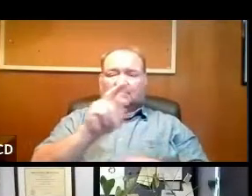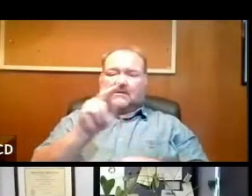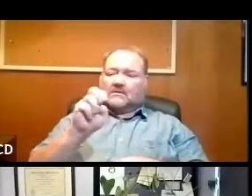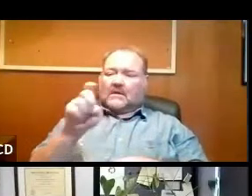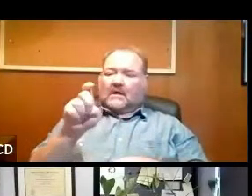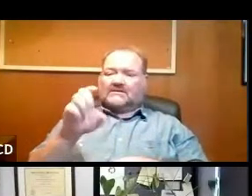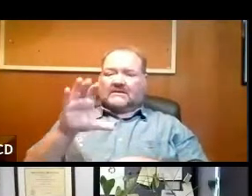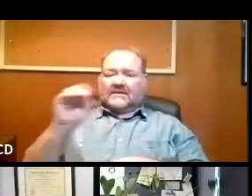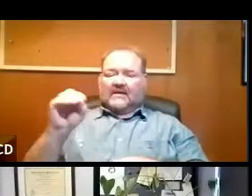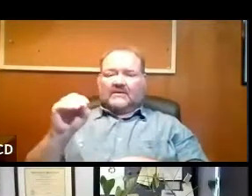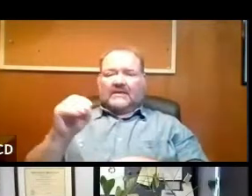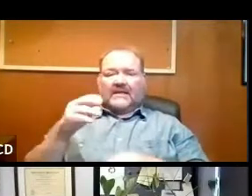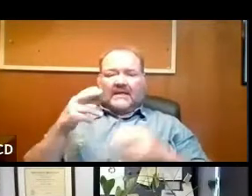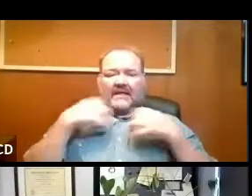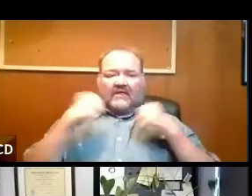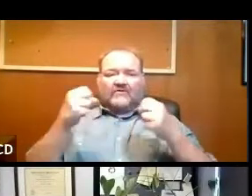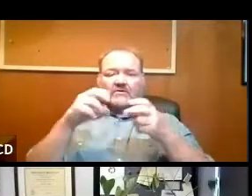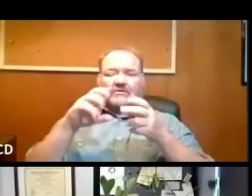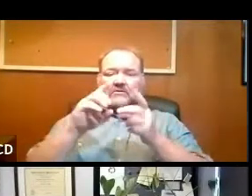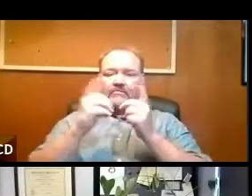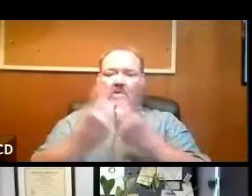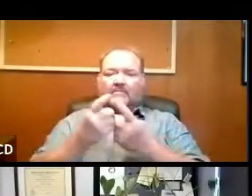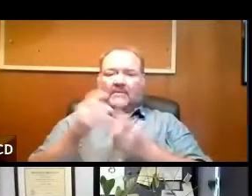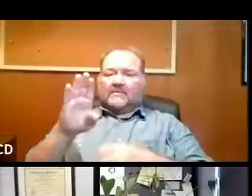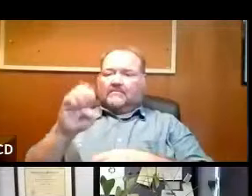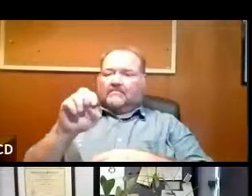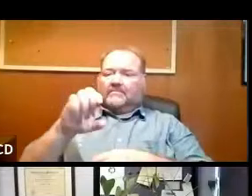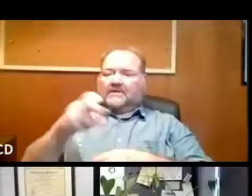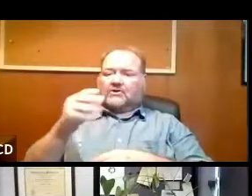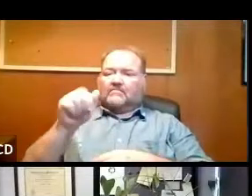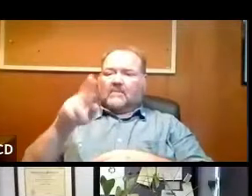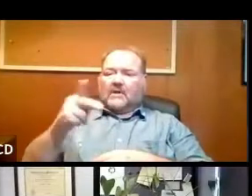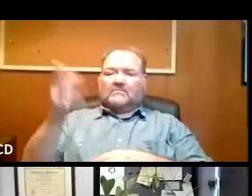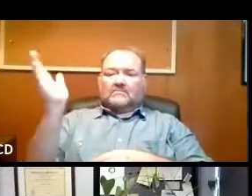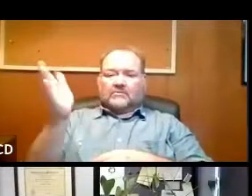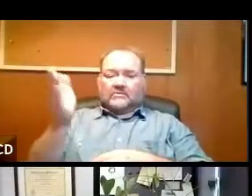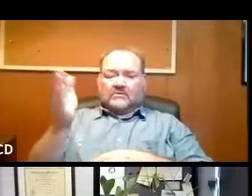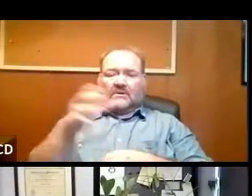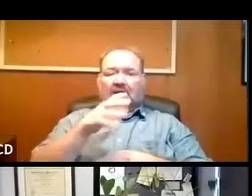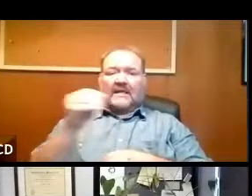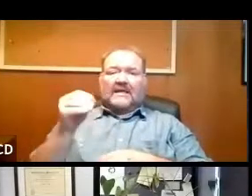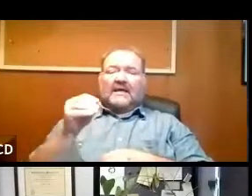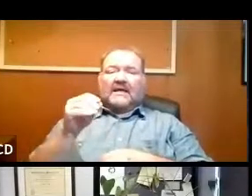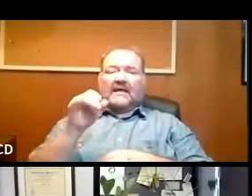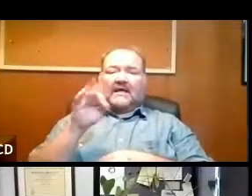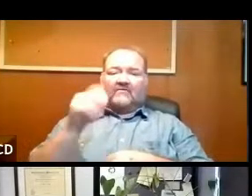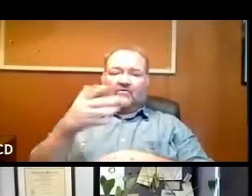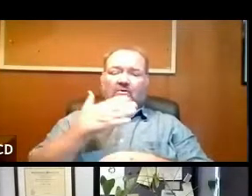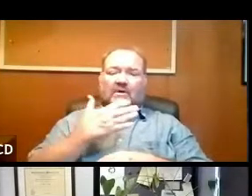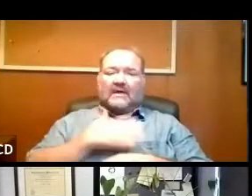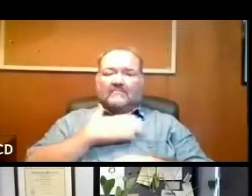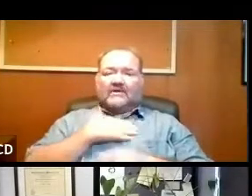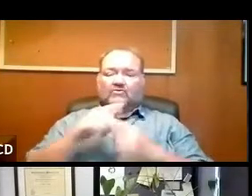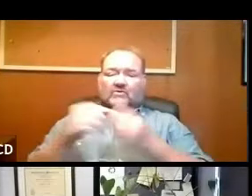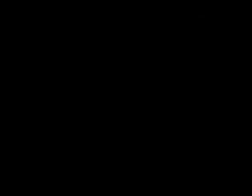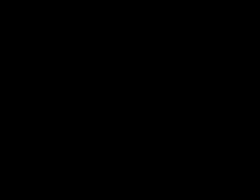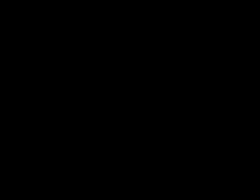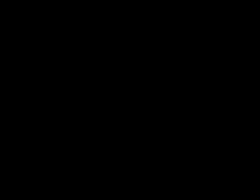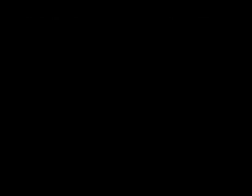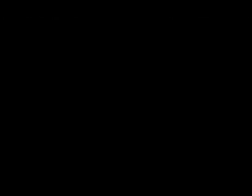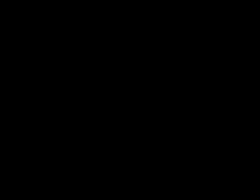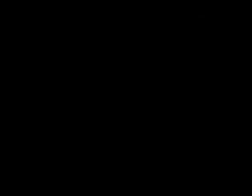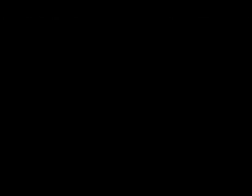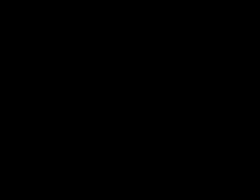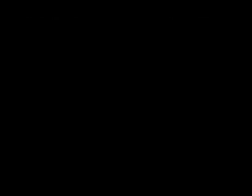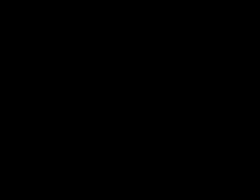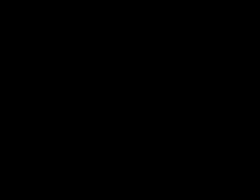Health Department benchmark presentation. And Ms. Menifee, if you will kindly give us this week's report.